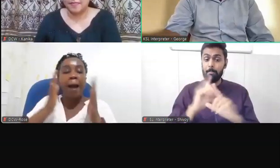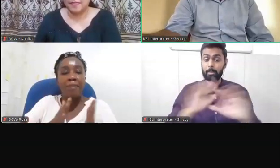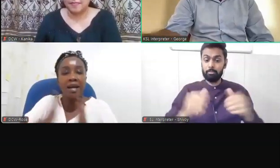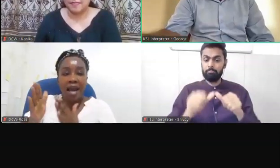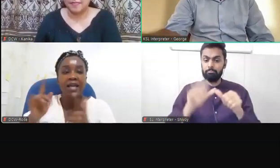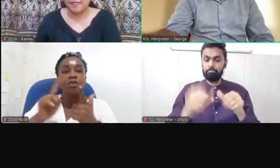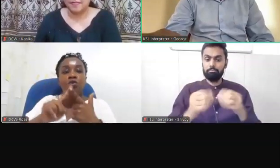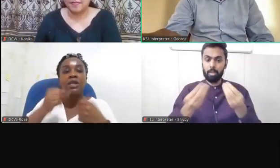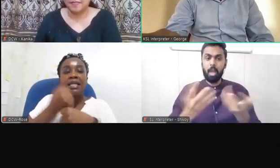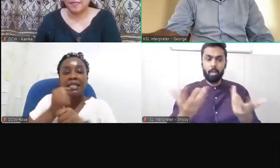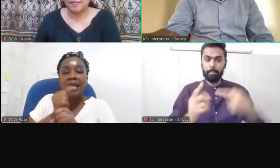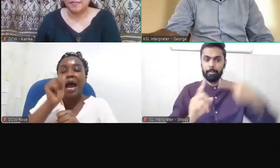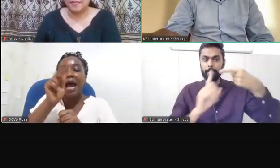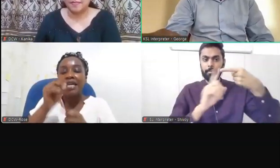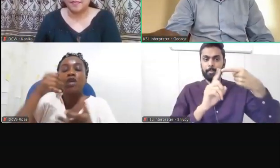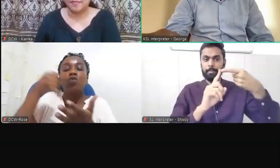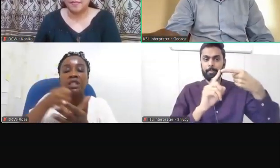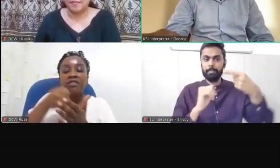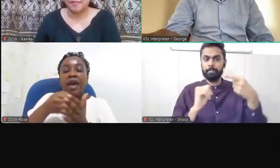Number one, they must